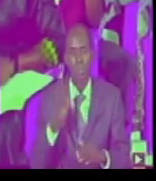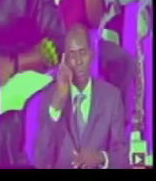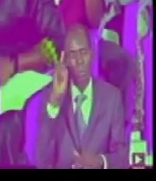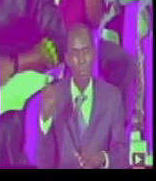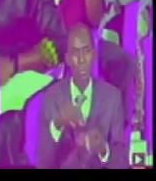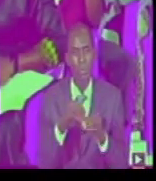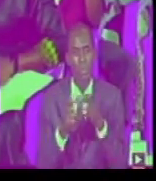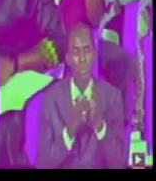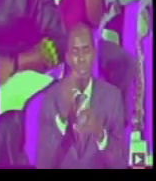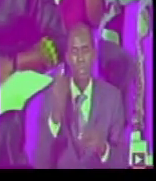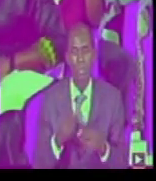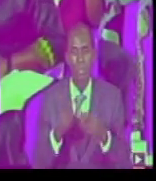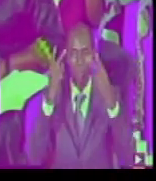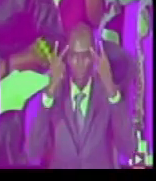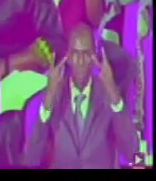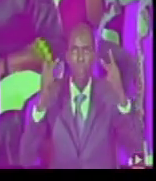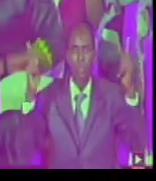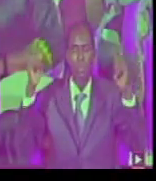Prosperity.